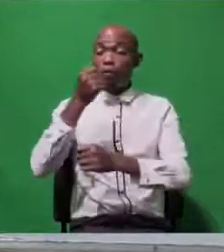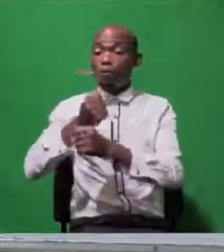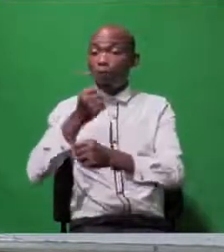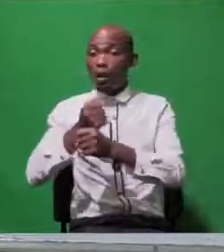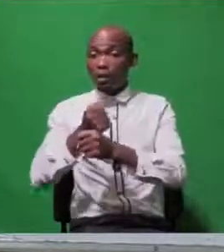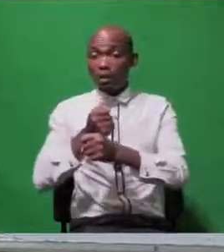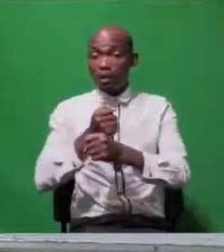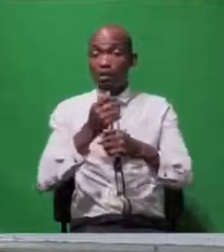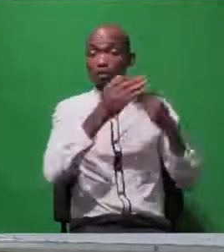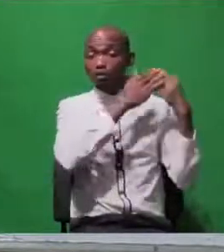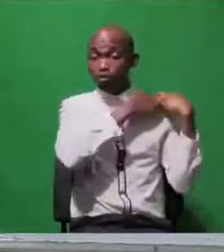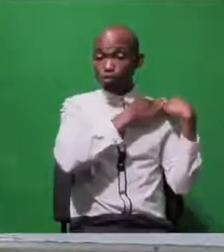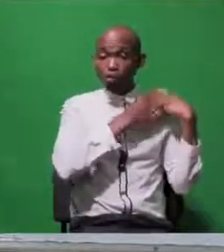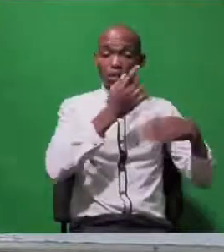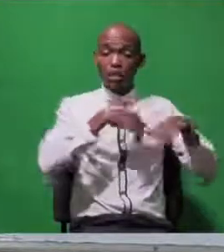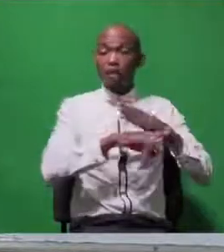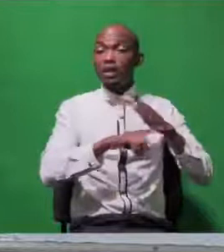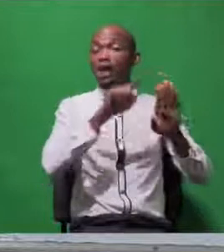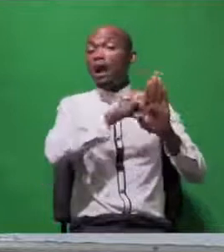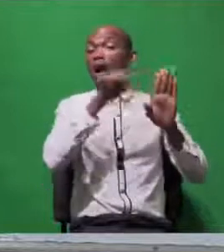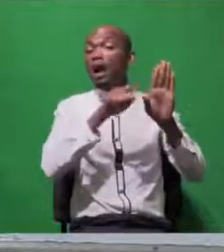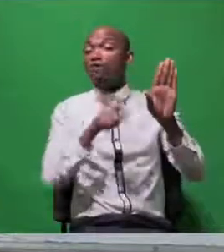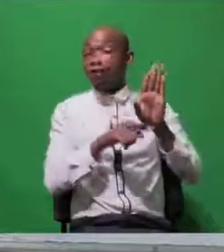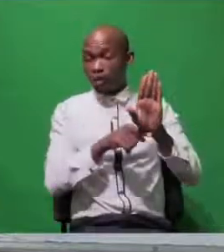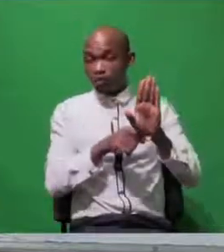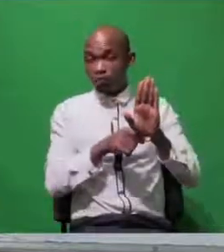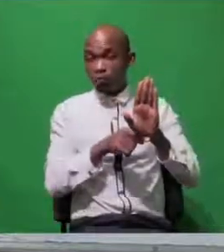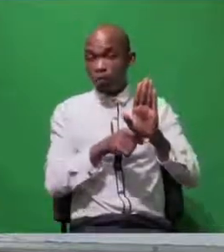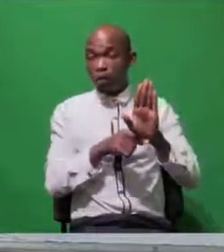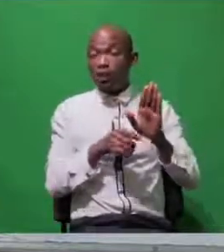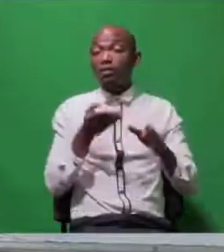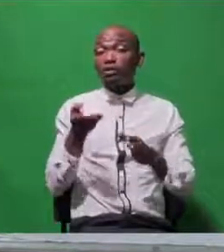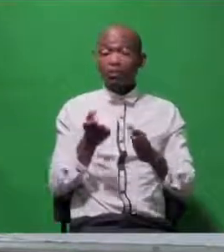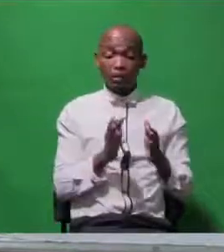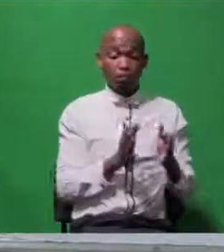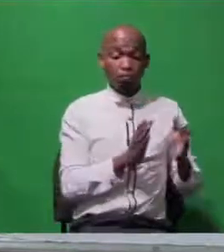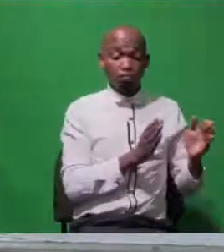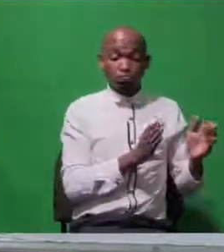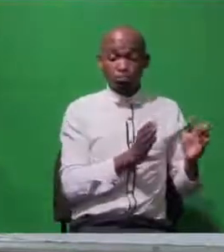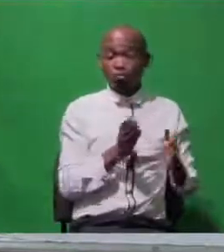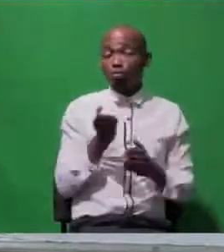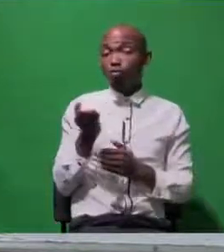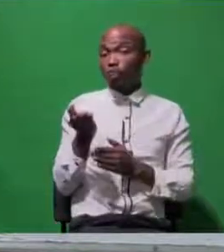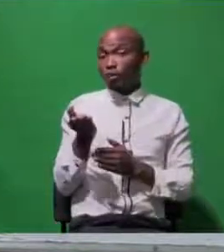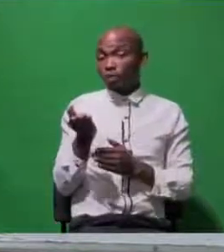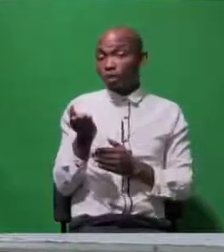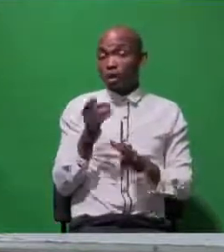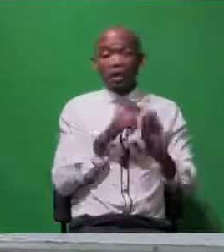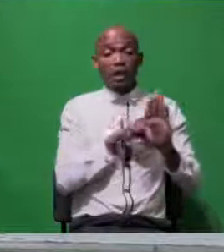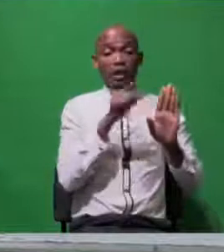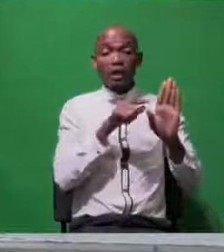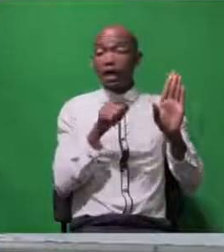Africa. And the positions that held by some